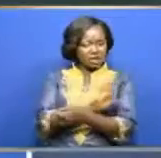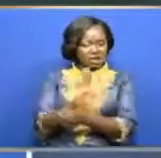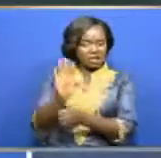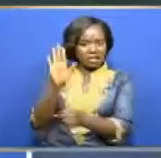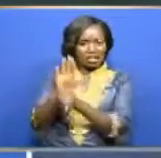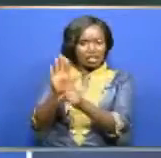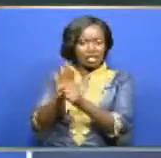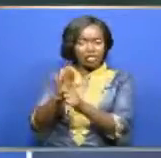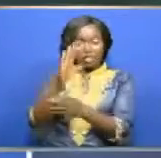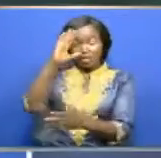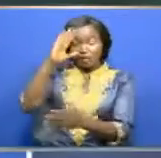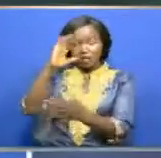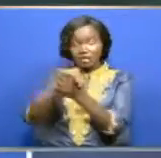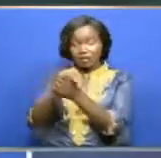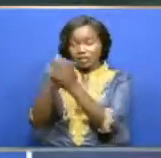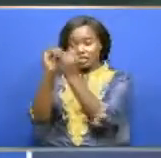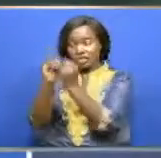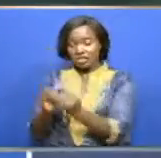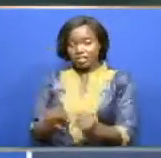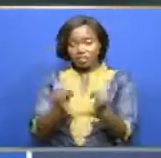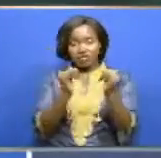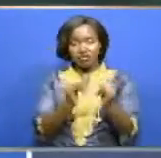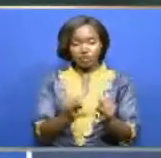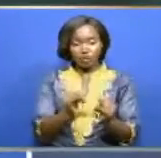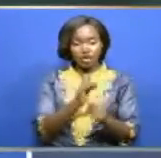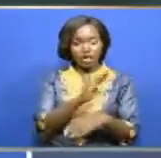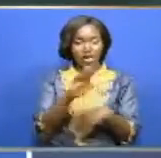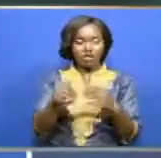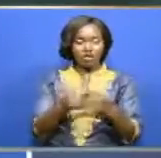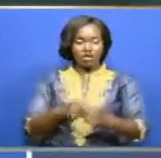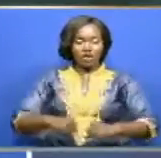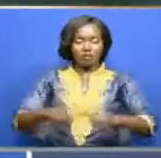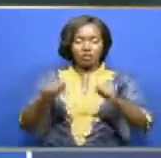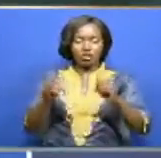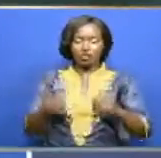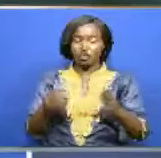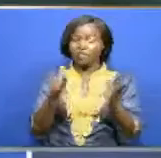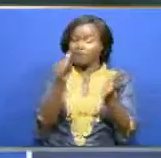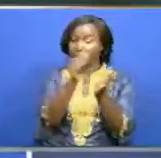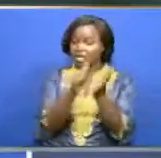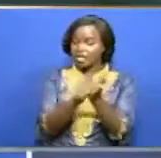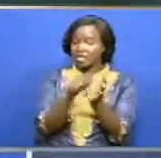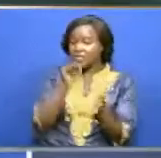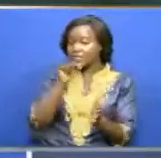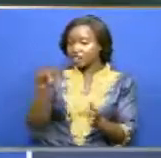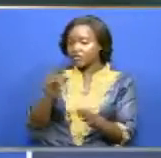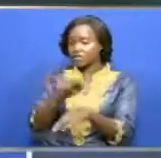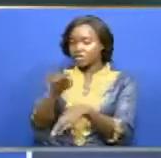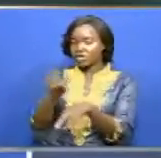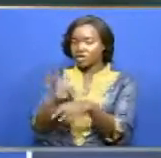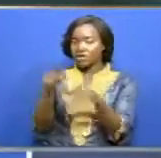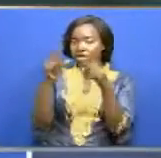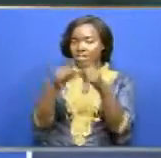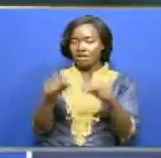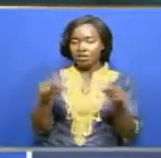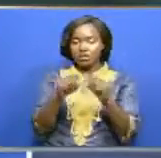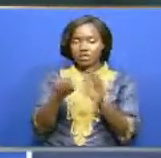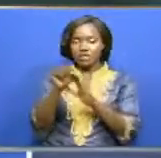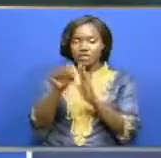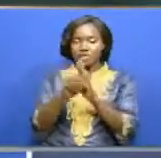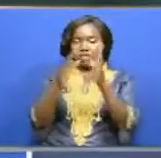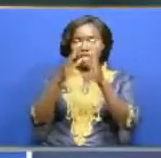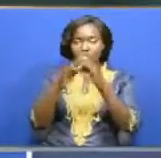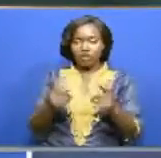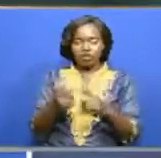he believes in the individual and collective ability to deliver his agenda for the nation. The message from Statehouse coming in the wake